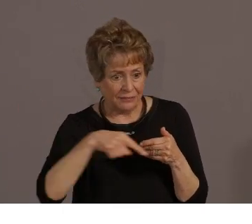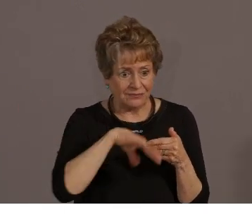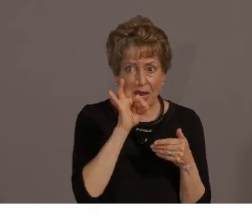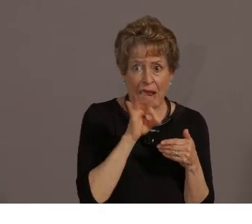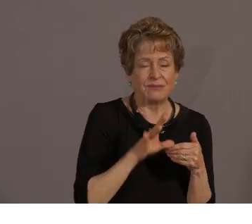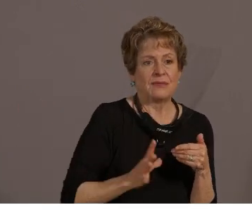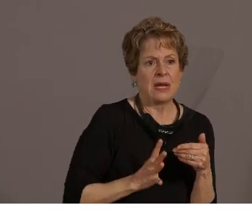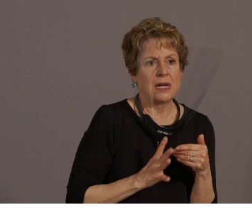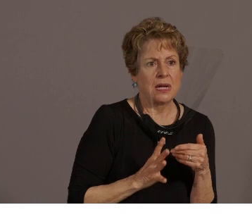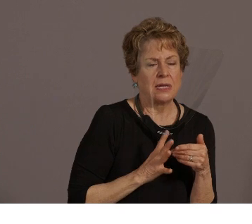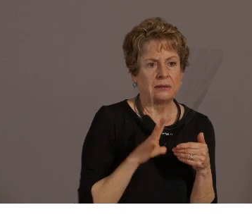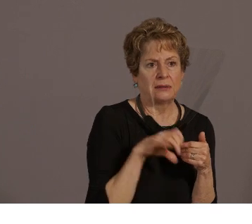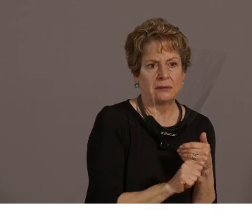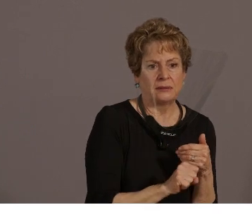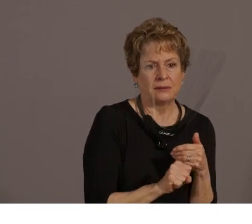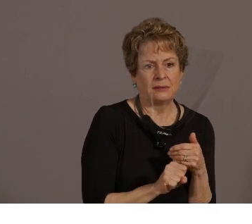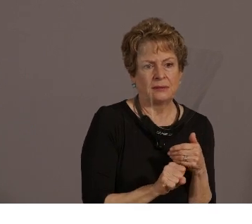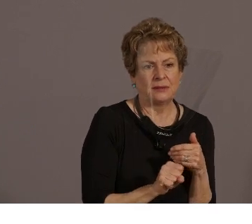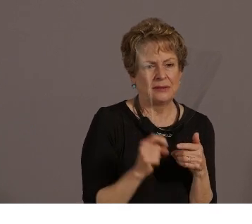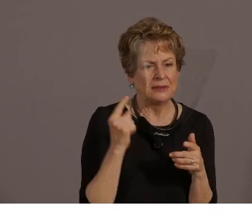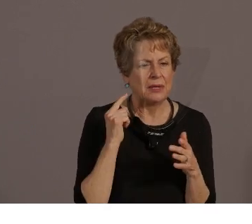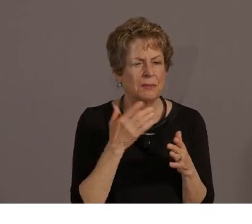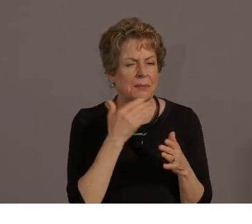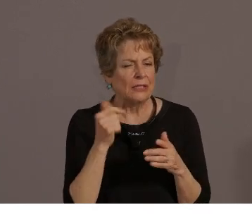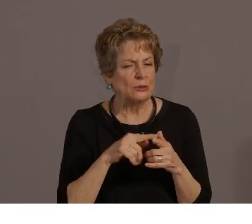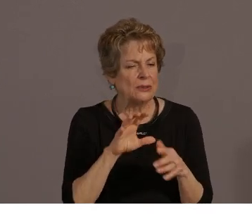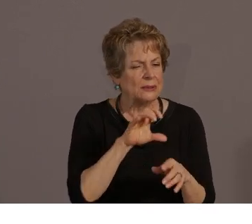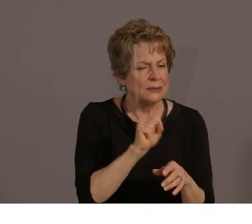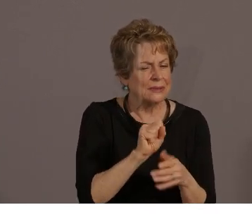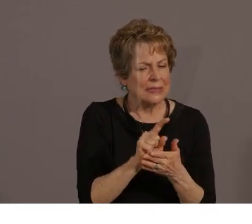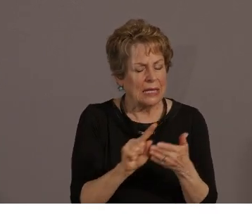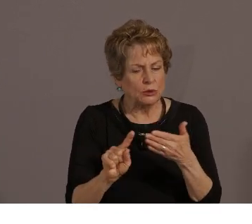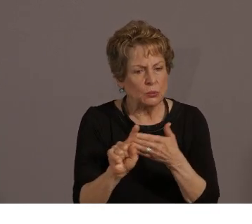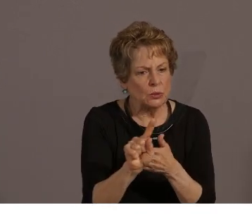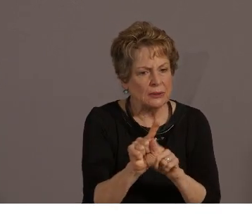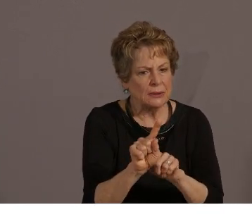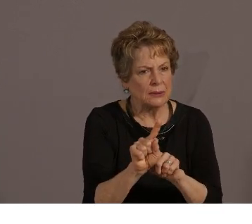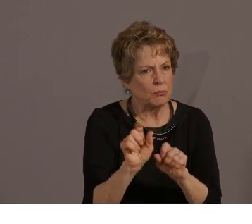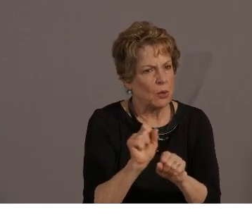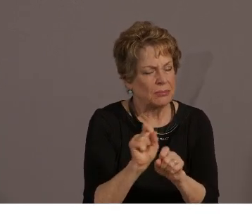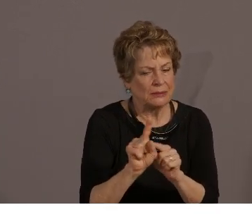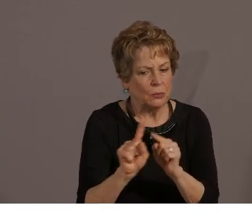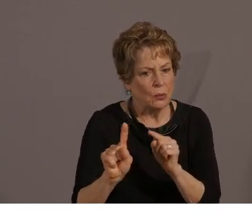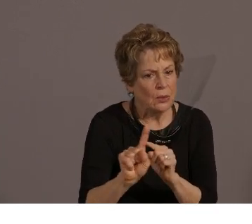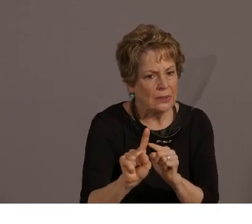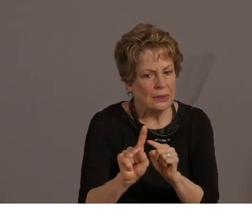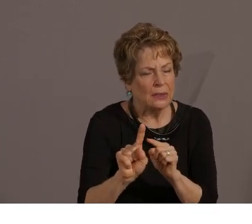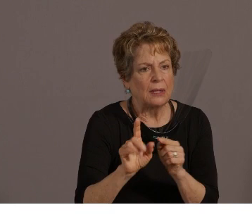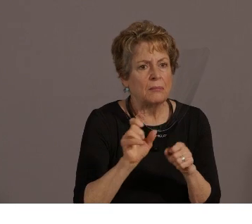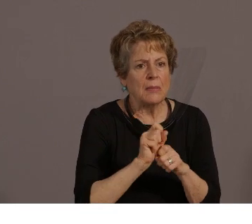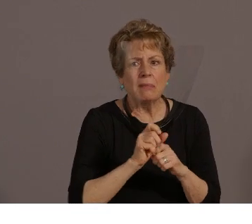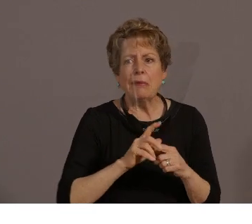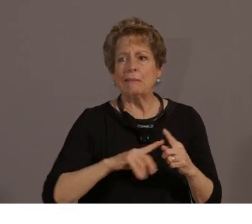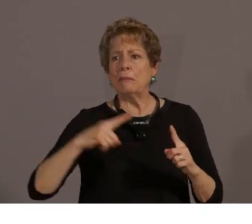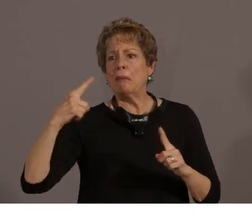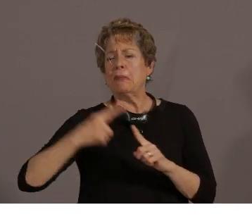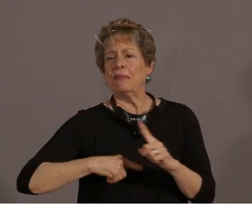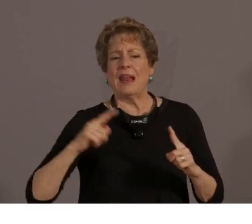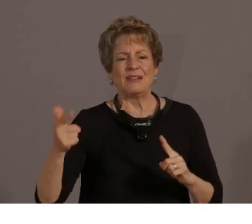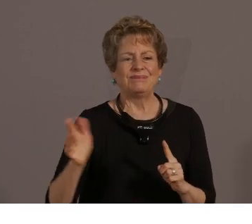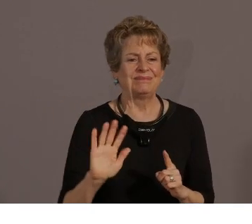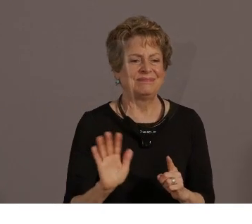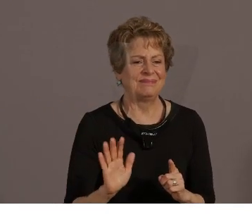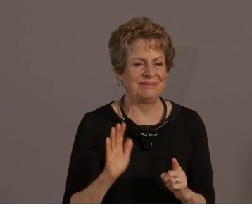that are scheduled for the next week, hopefully that will decrease the number of cancellations that we are having at the state pods.